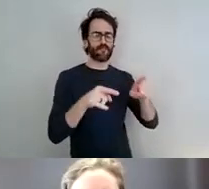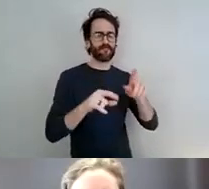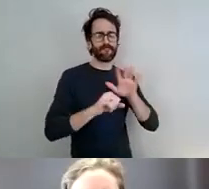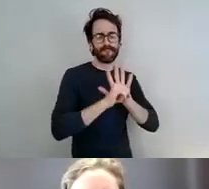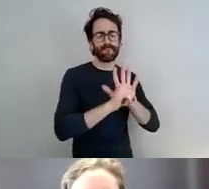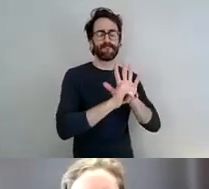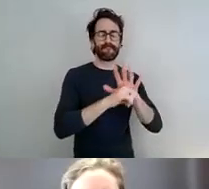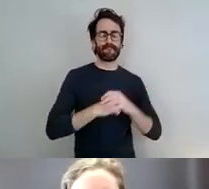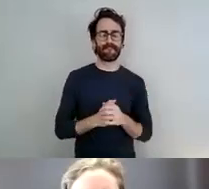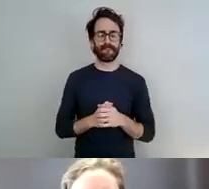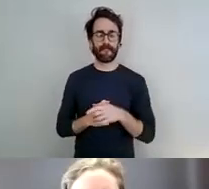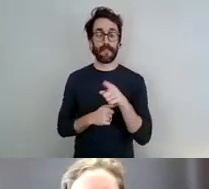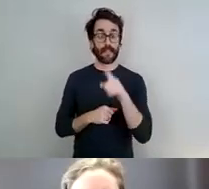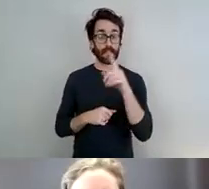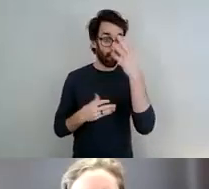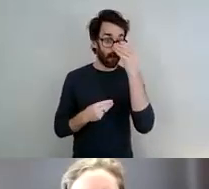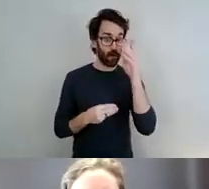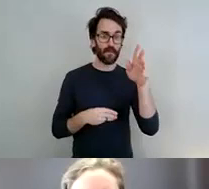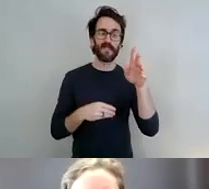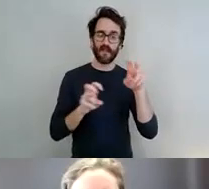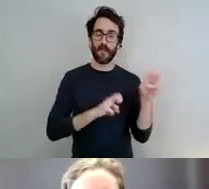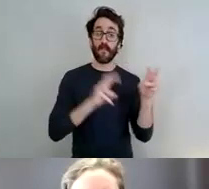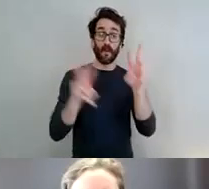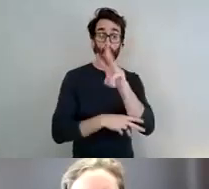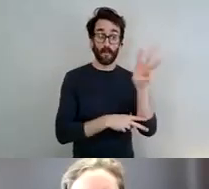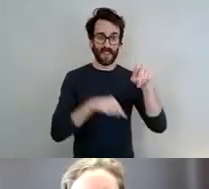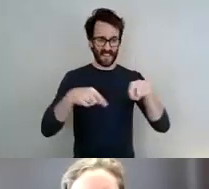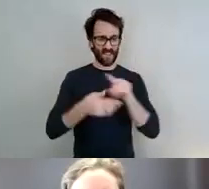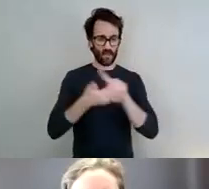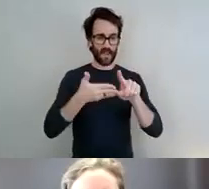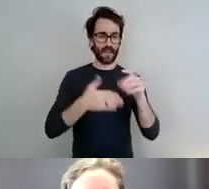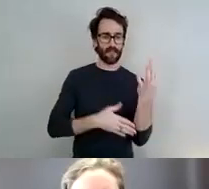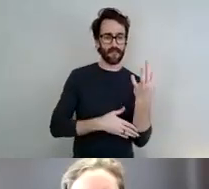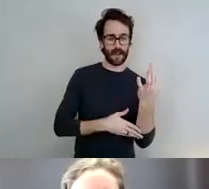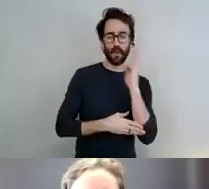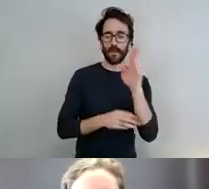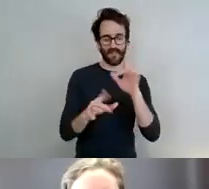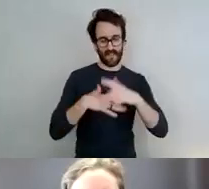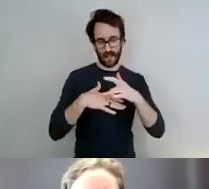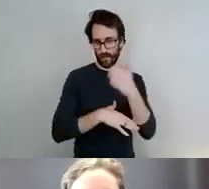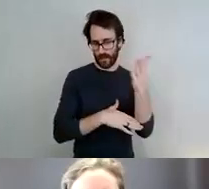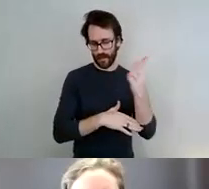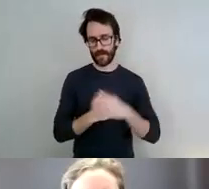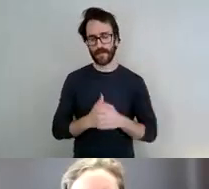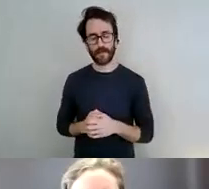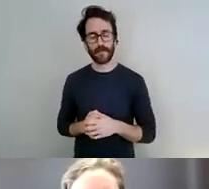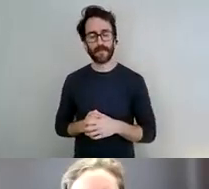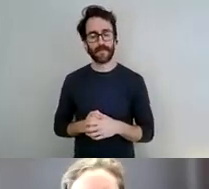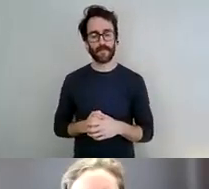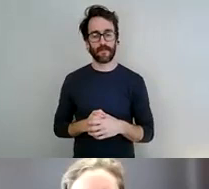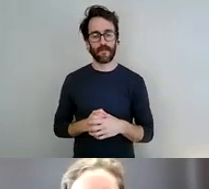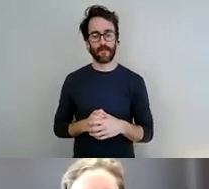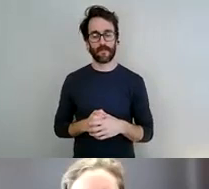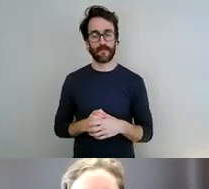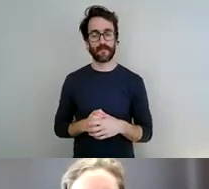website by the end of the week, so we'll have more details and agendas available to share for the public.